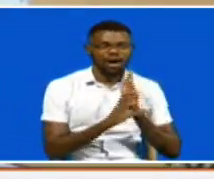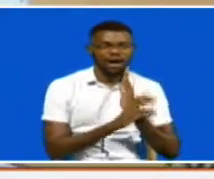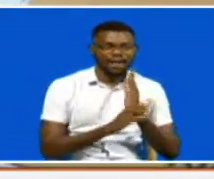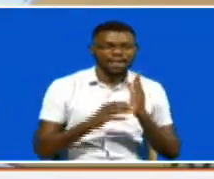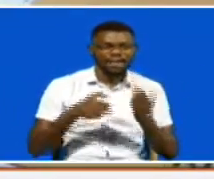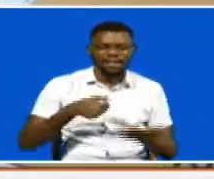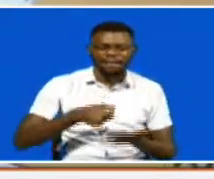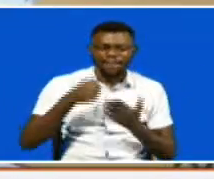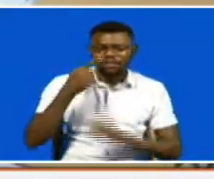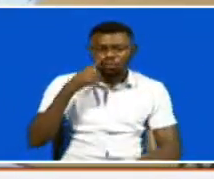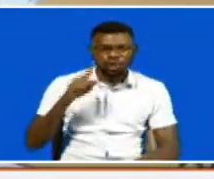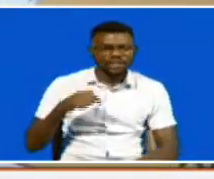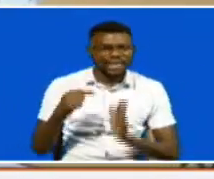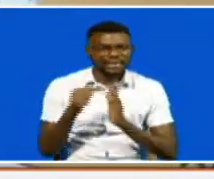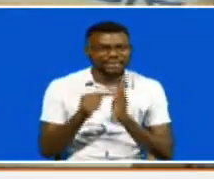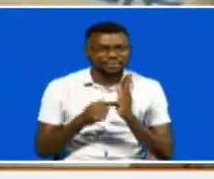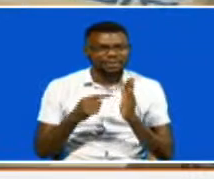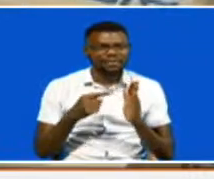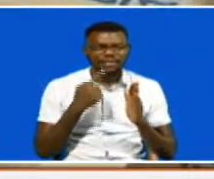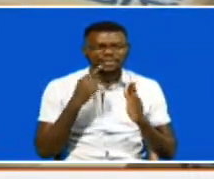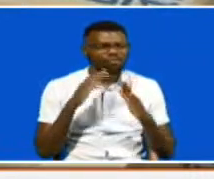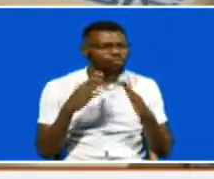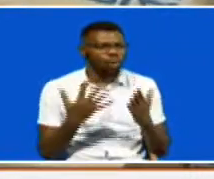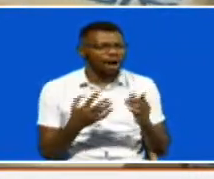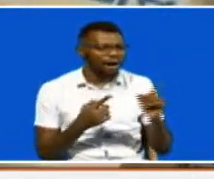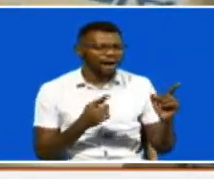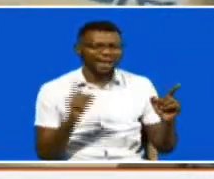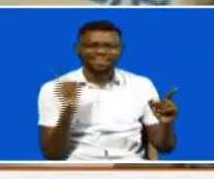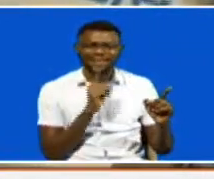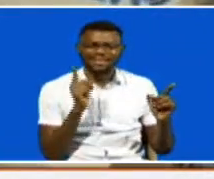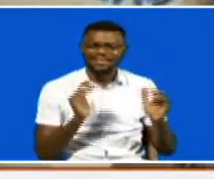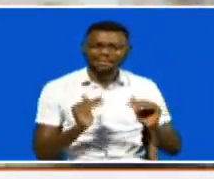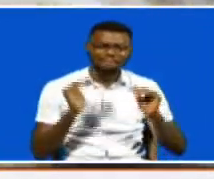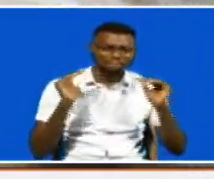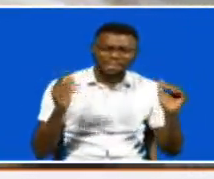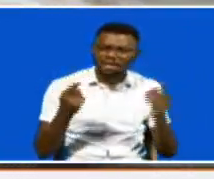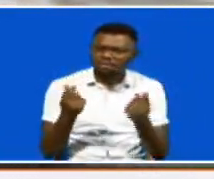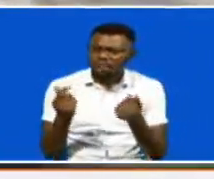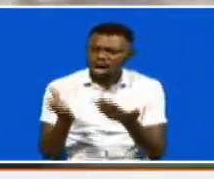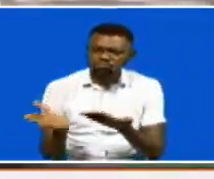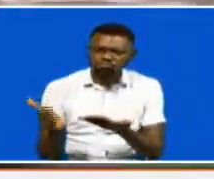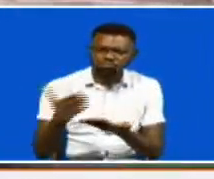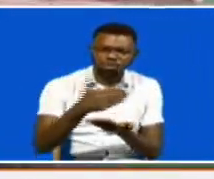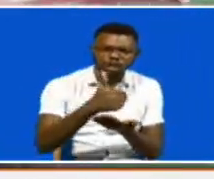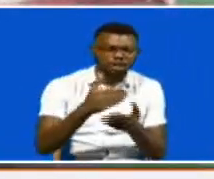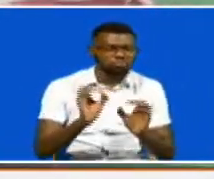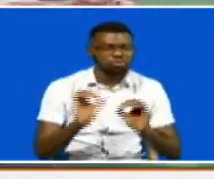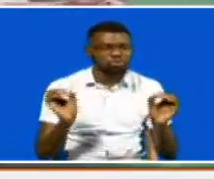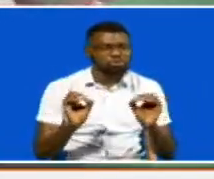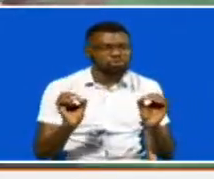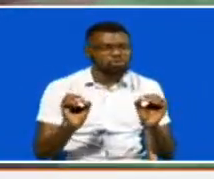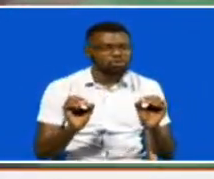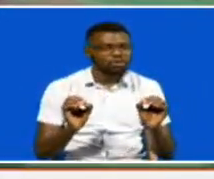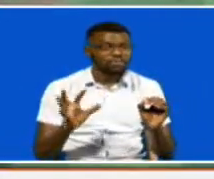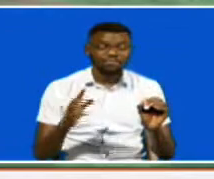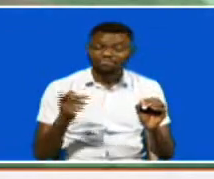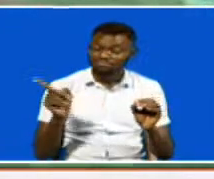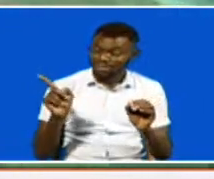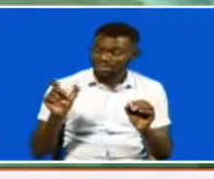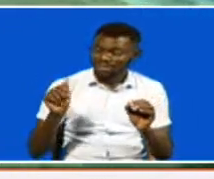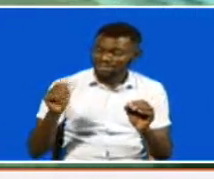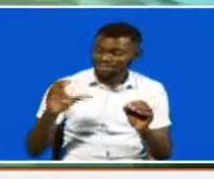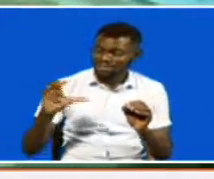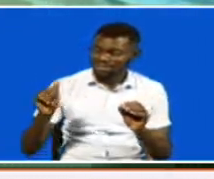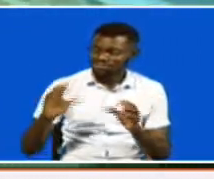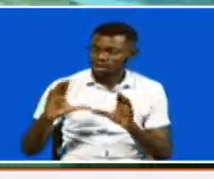policy statement, counterfeiting is identified as a serious threat to the revenue generation efforts. The anti-counterfeit authorities say